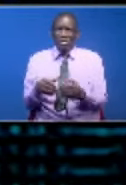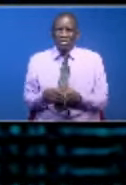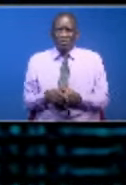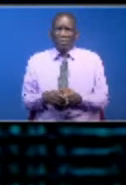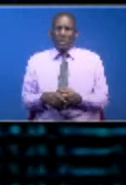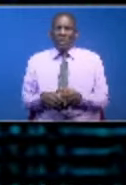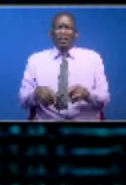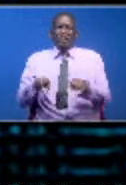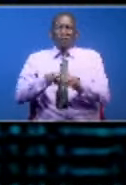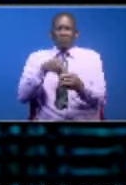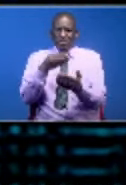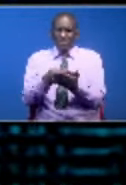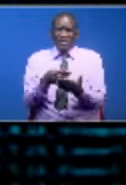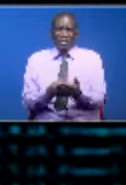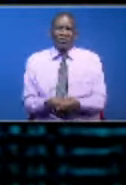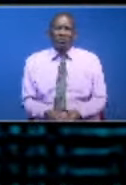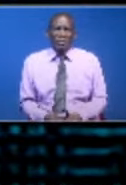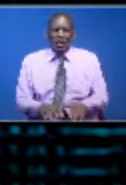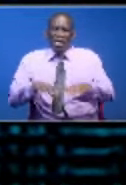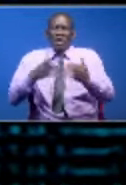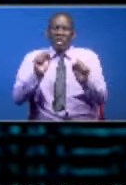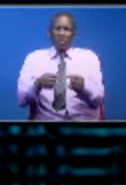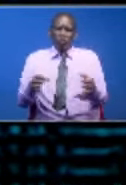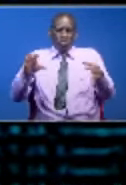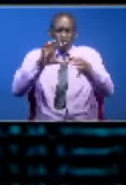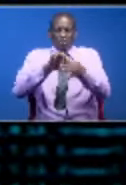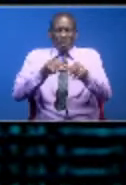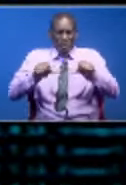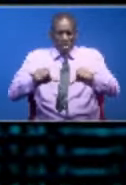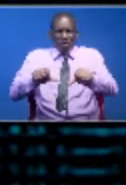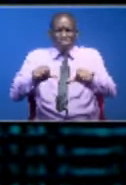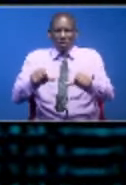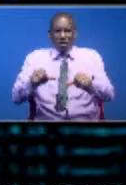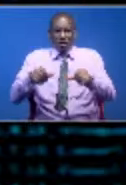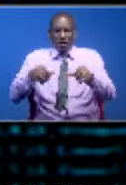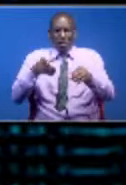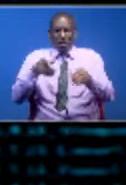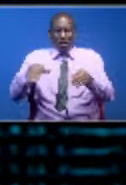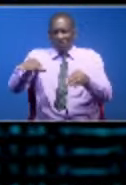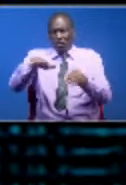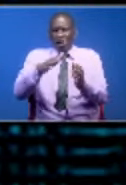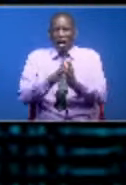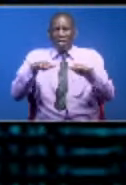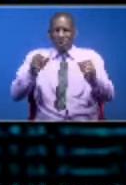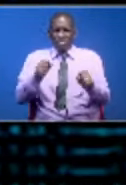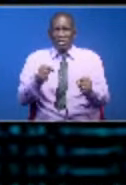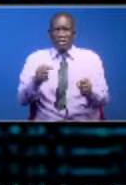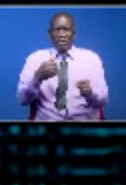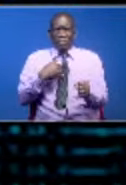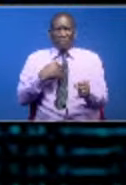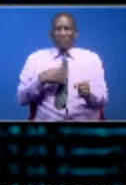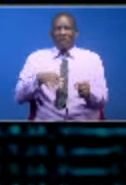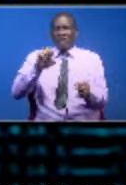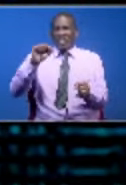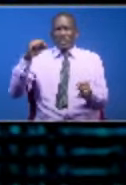financing. Yes. So how do we blend the sustainability element and how do we get standardized the risk and